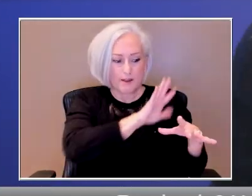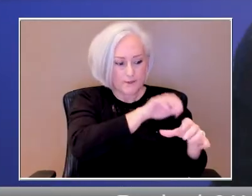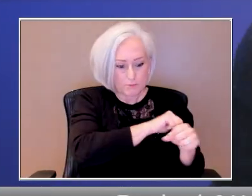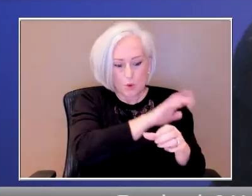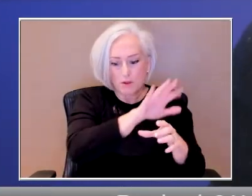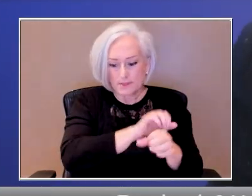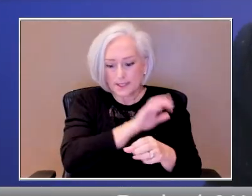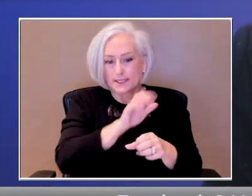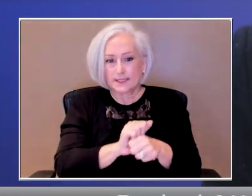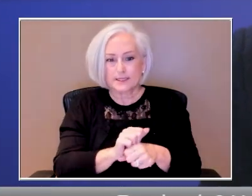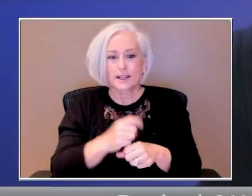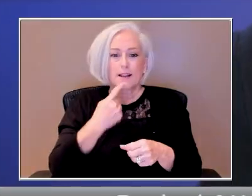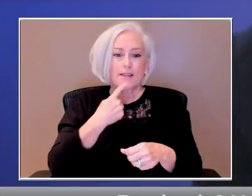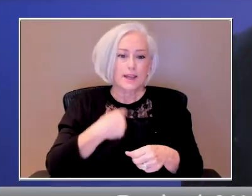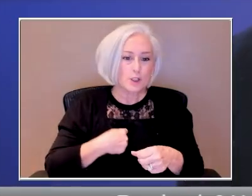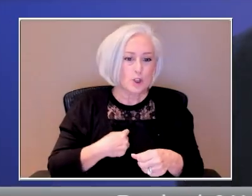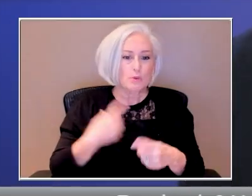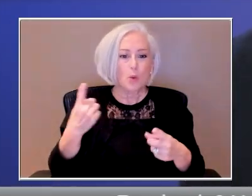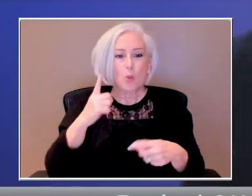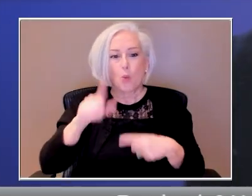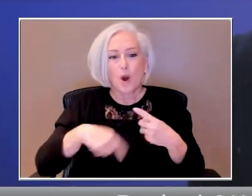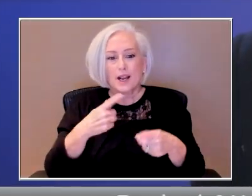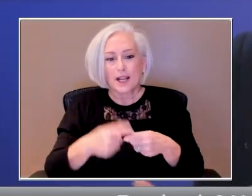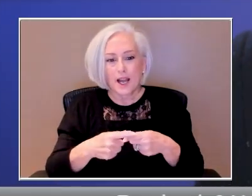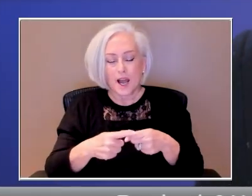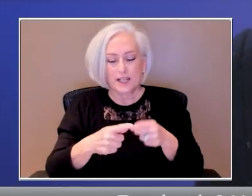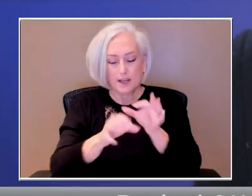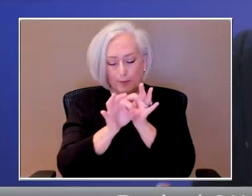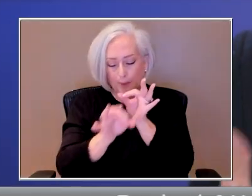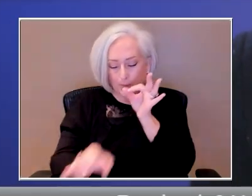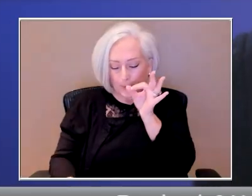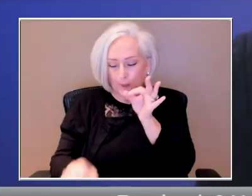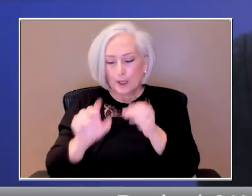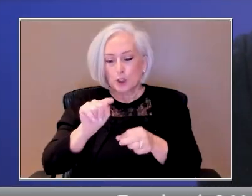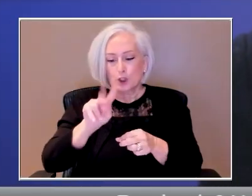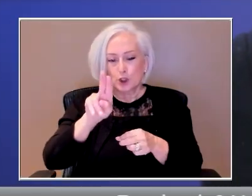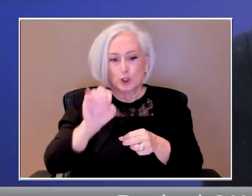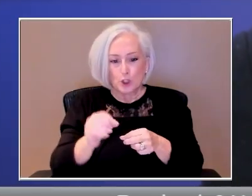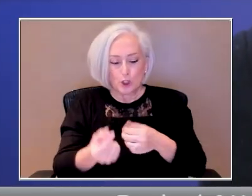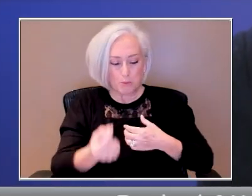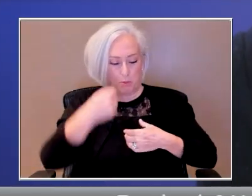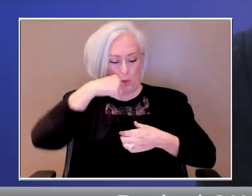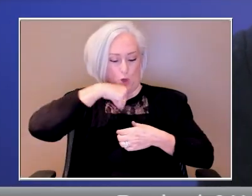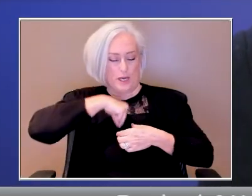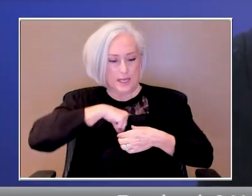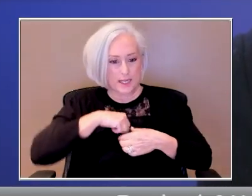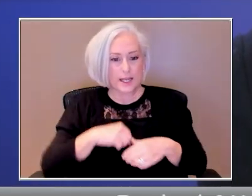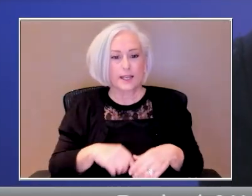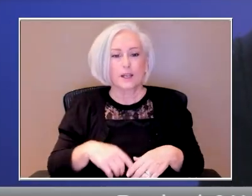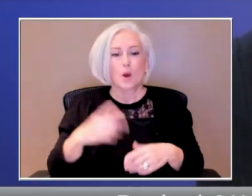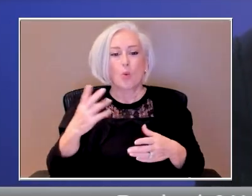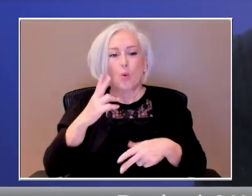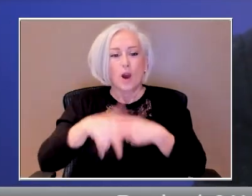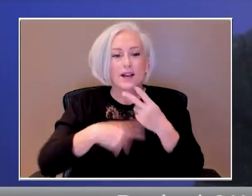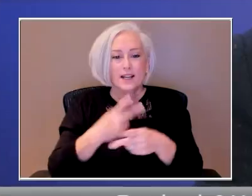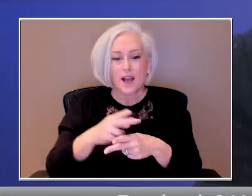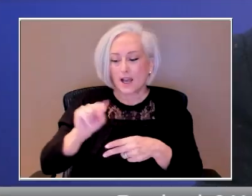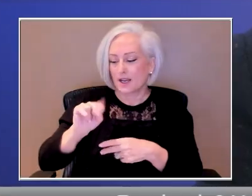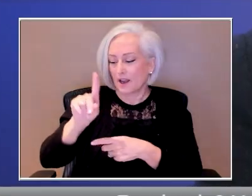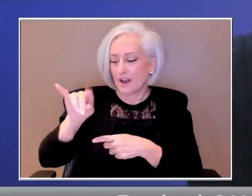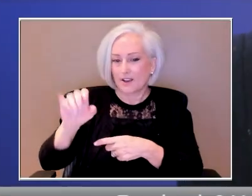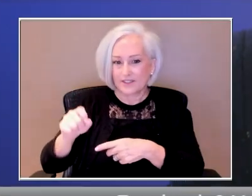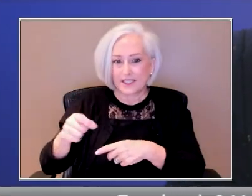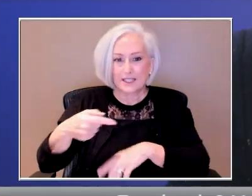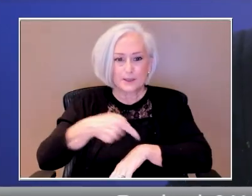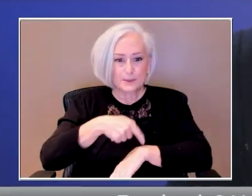What kind of needles would be used where on my body? And so what I tried to do was literally just take deep breaths and touch